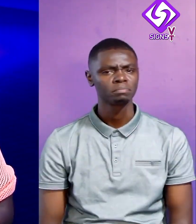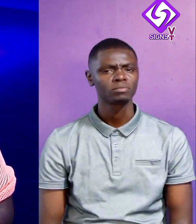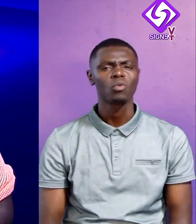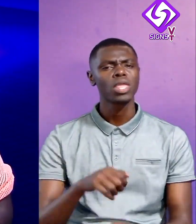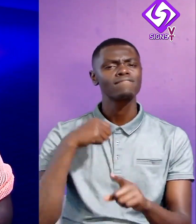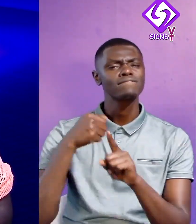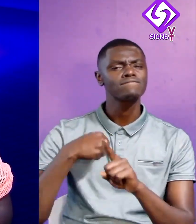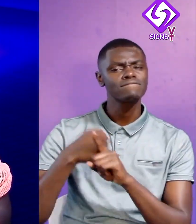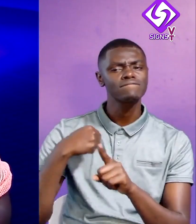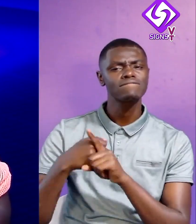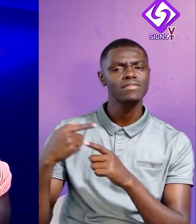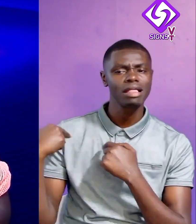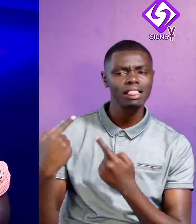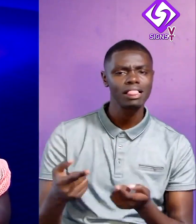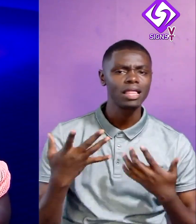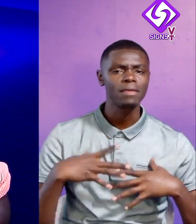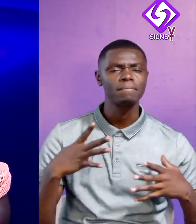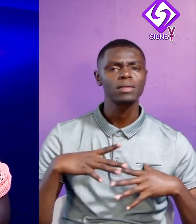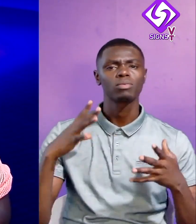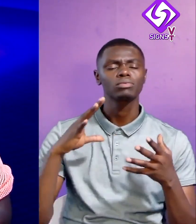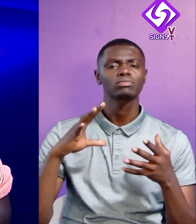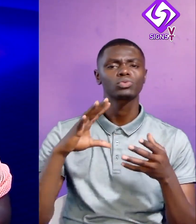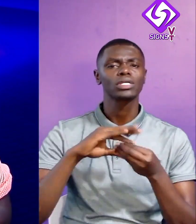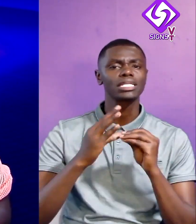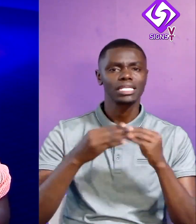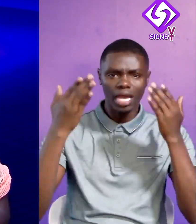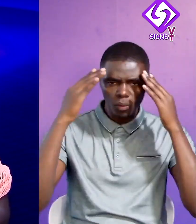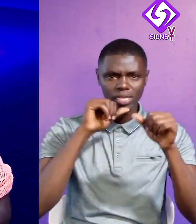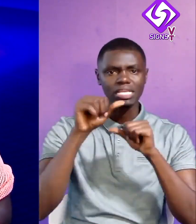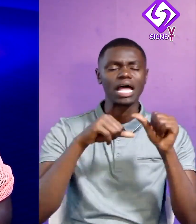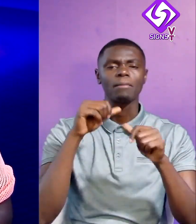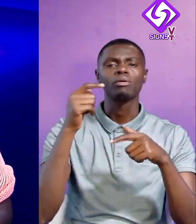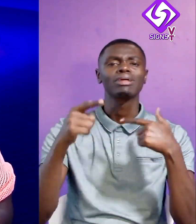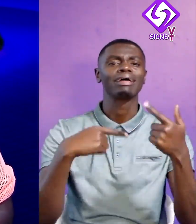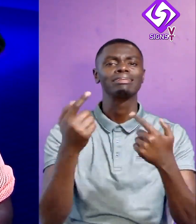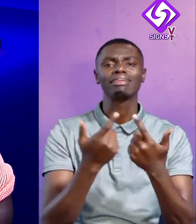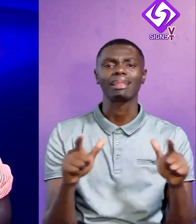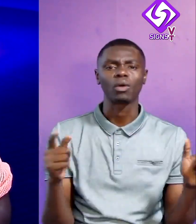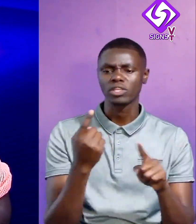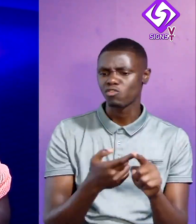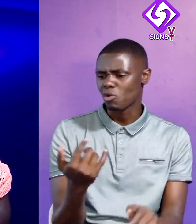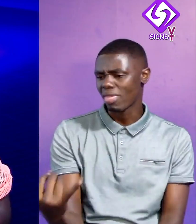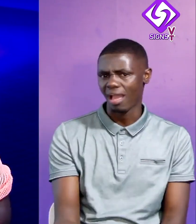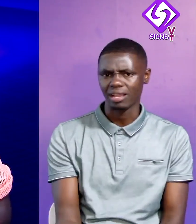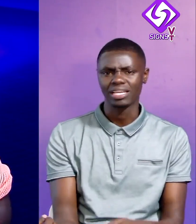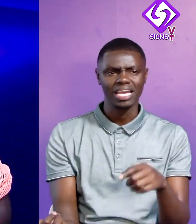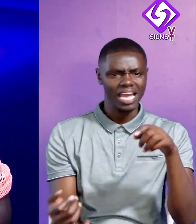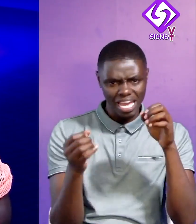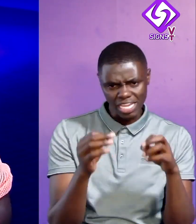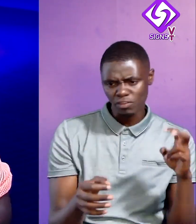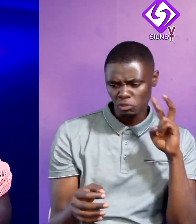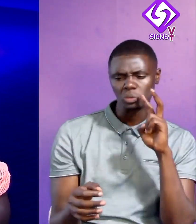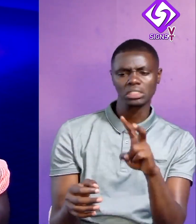tumefight sana watoto wajue mambo ya sign language kutoka utotoni. Is it kwako wewe ukiangalia kuna